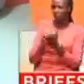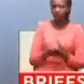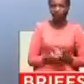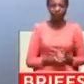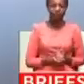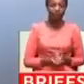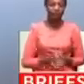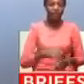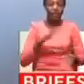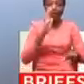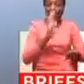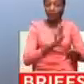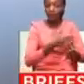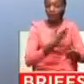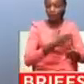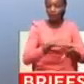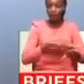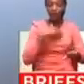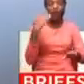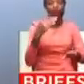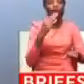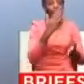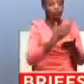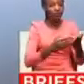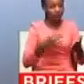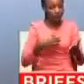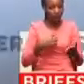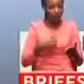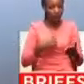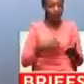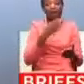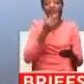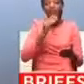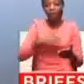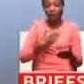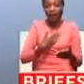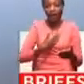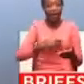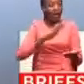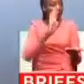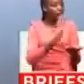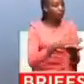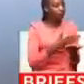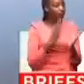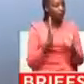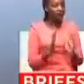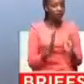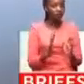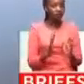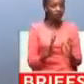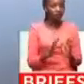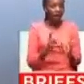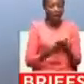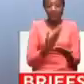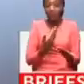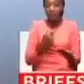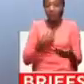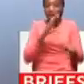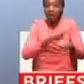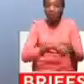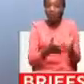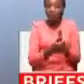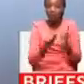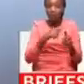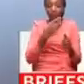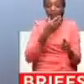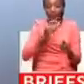the music bug has always been in our family. You know, my dad was a musician, so I guess he must have got it from his father, and, mm-hmm. and it's in our bloodline.